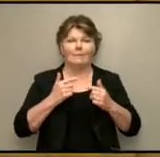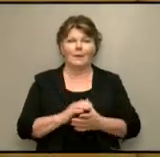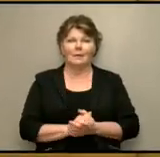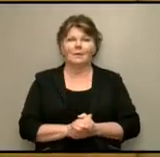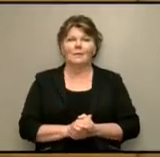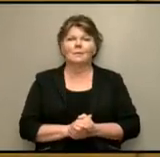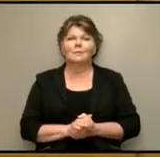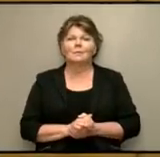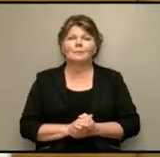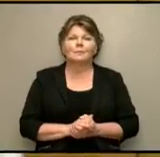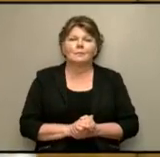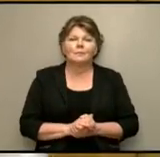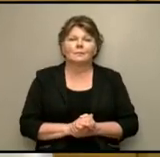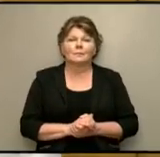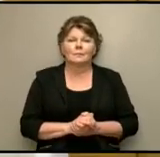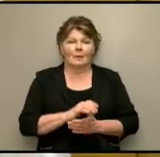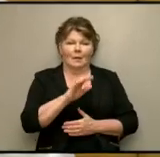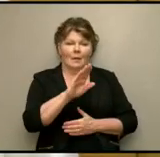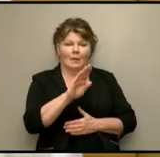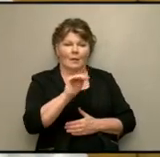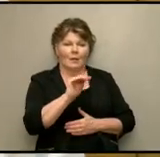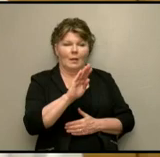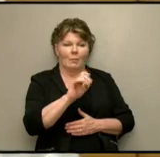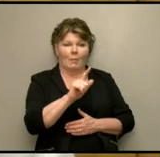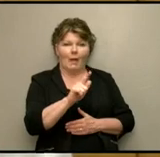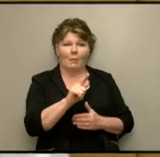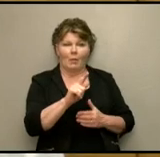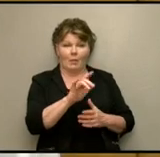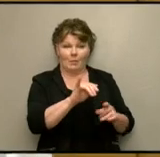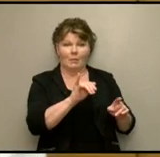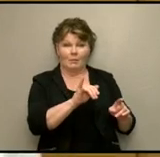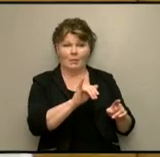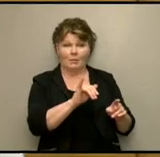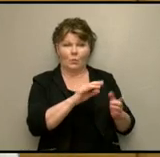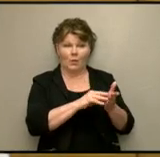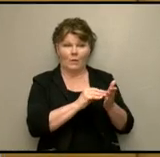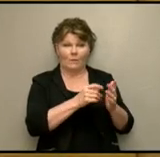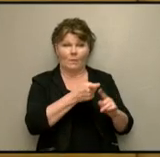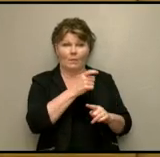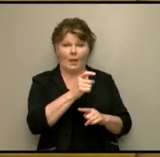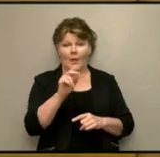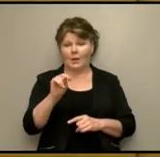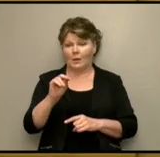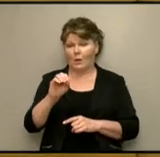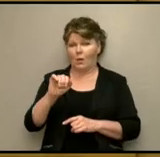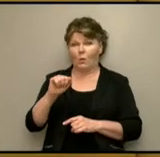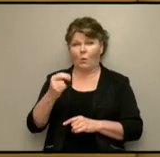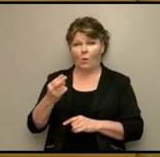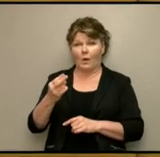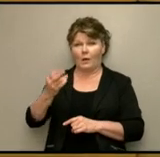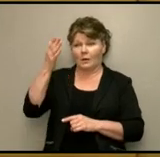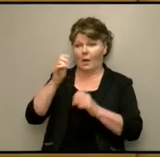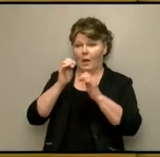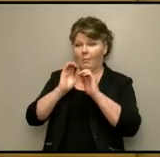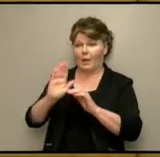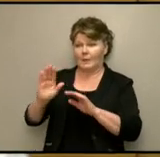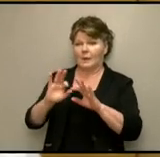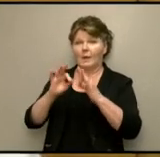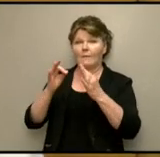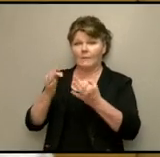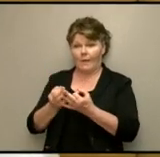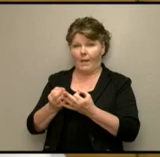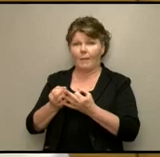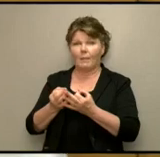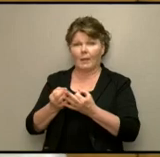Let's learn from the people of Babel. When Noah got off the ark, he blessed Noah's family to multiply and told them to fill